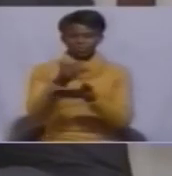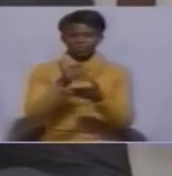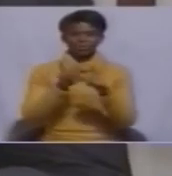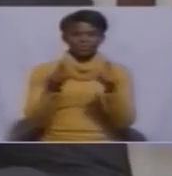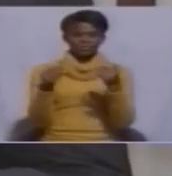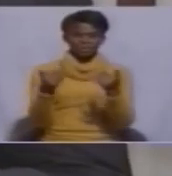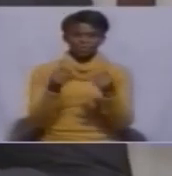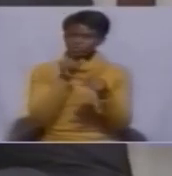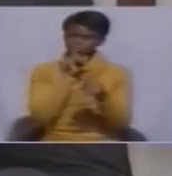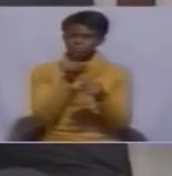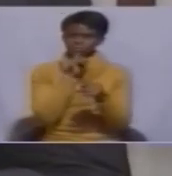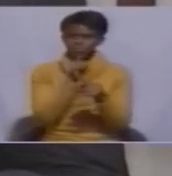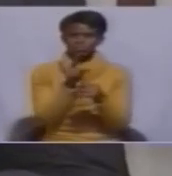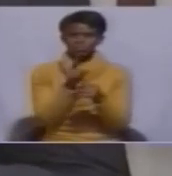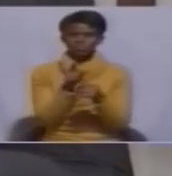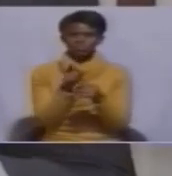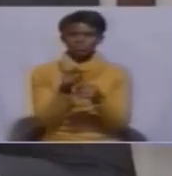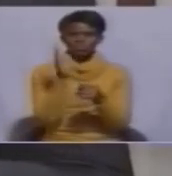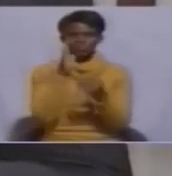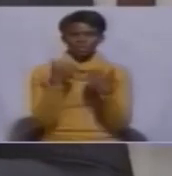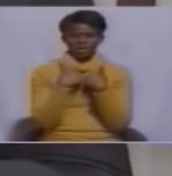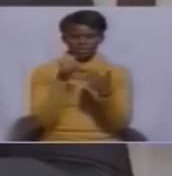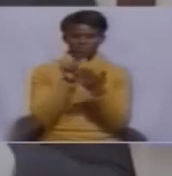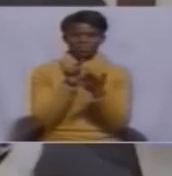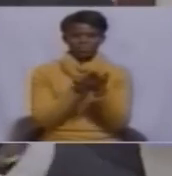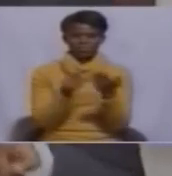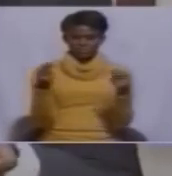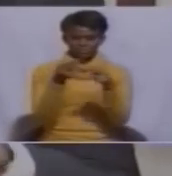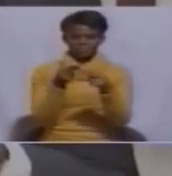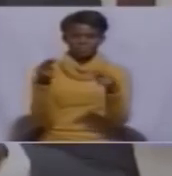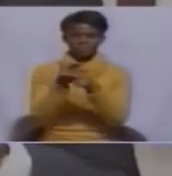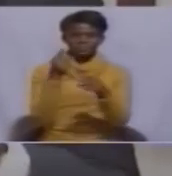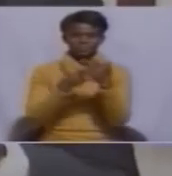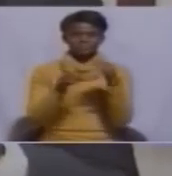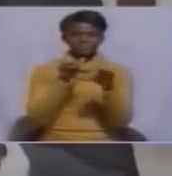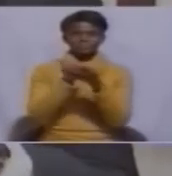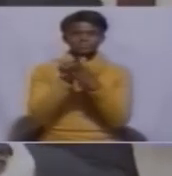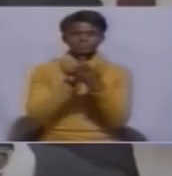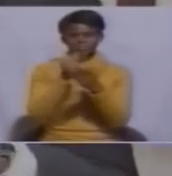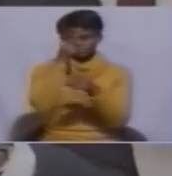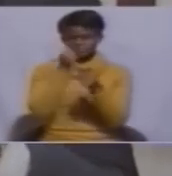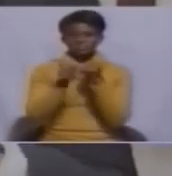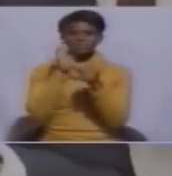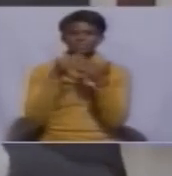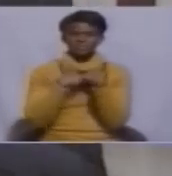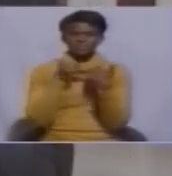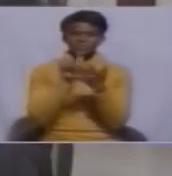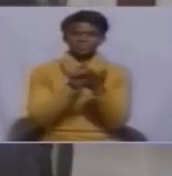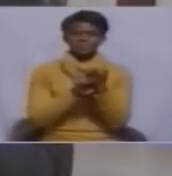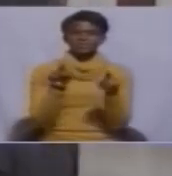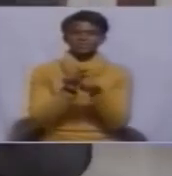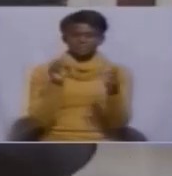obviously, like I said, there will be an act. Right now, I'll be speculating on what will be in the act, because the Constitution says that there shall be an act which will